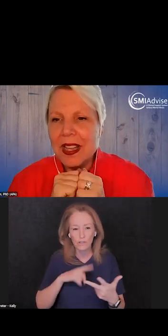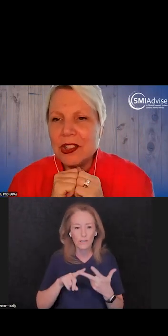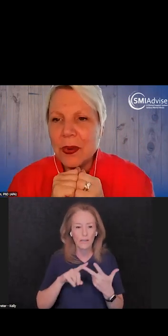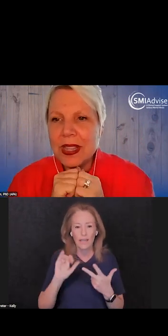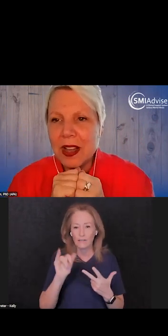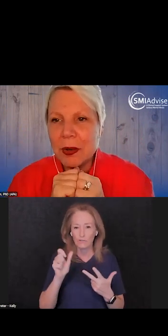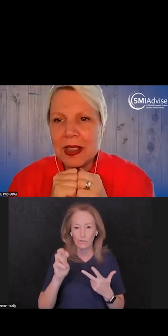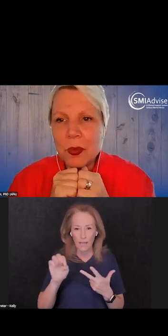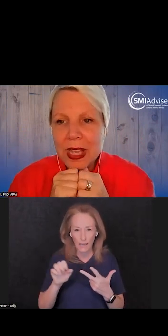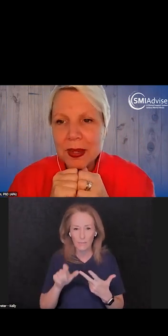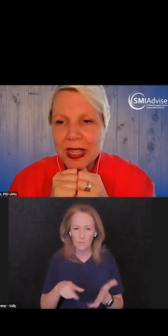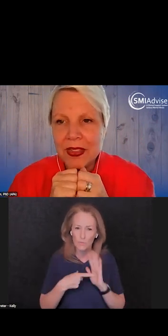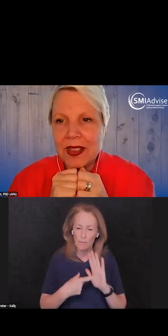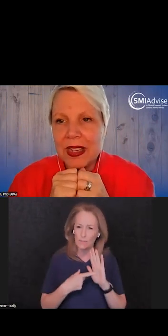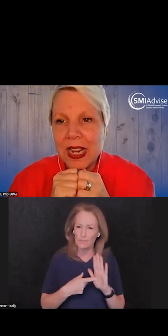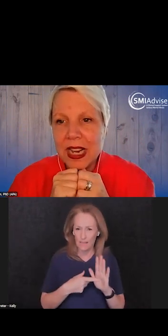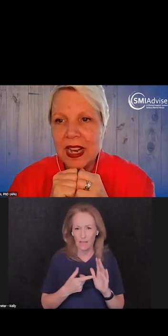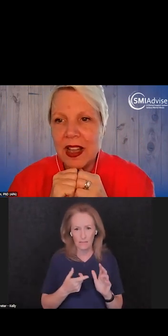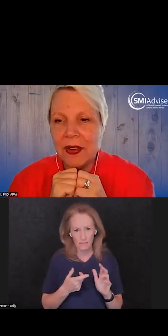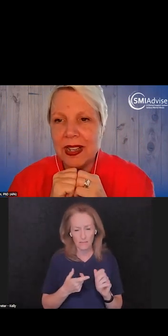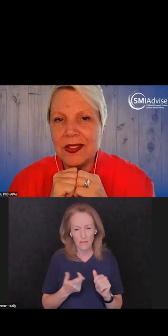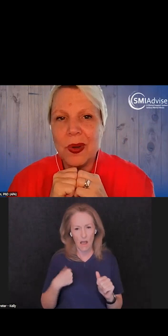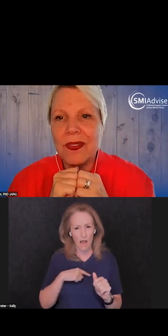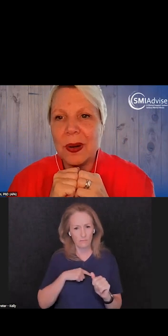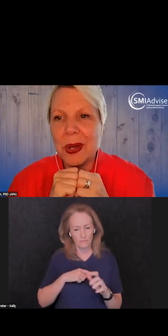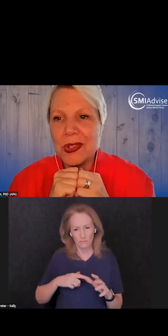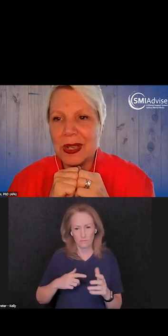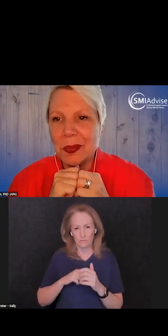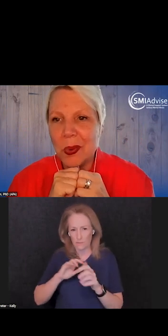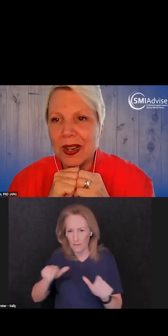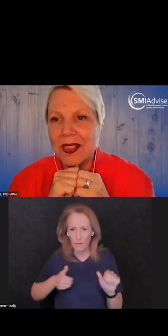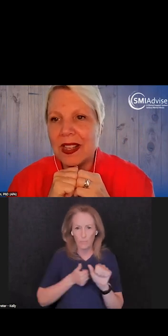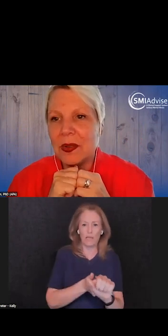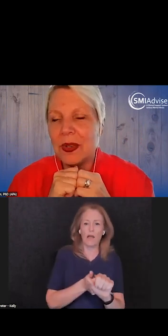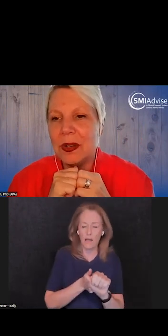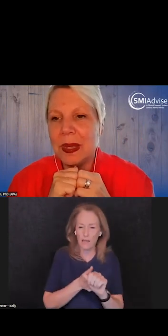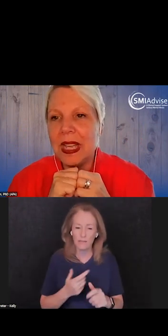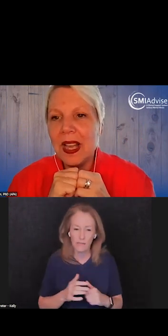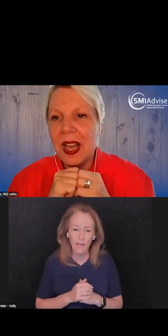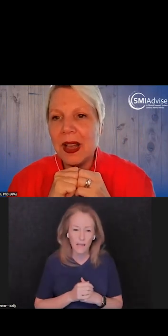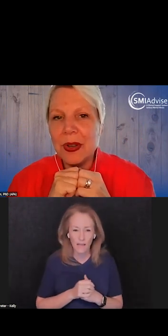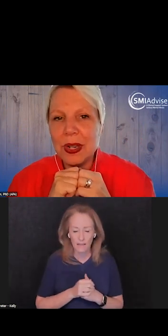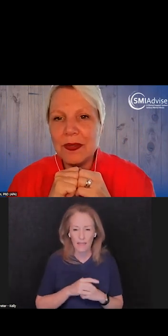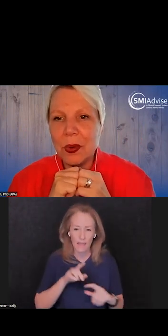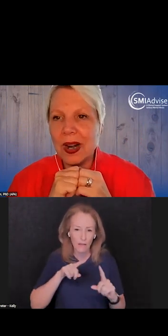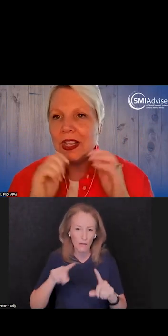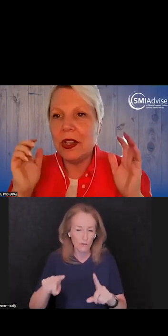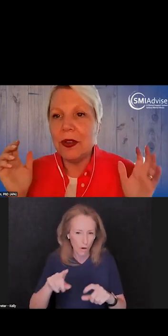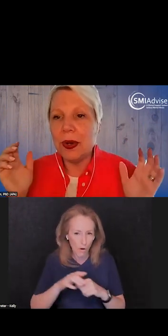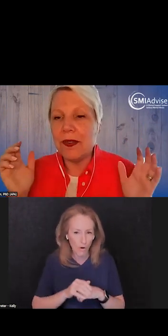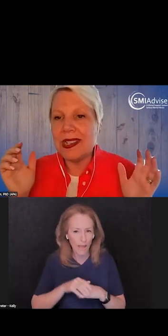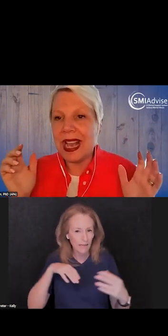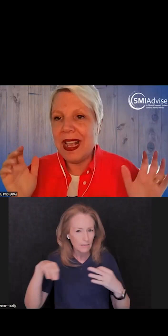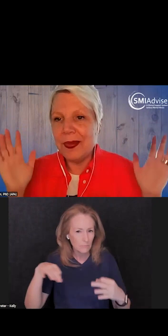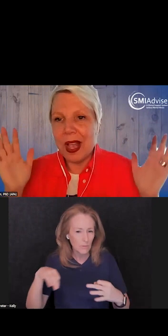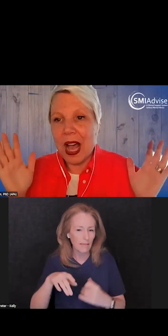them, showing the government that we believe that 988 effort is one of our most important things that we should be voting for. You can